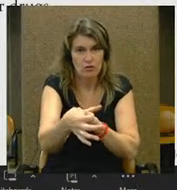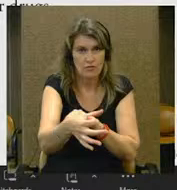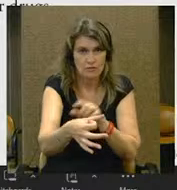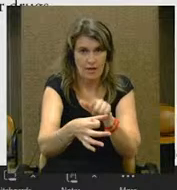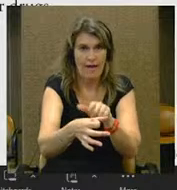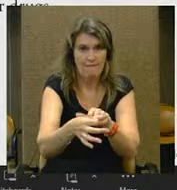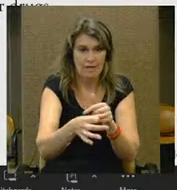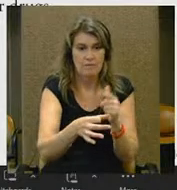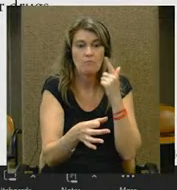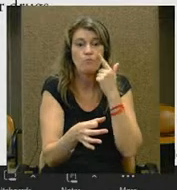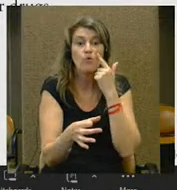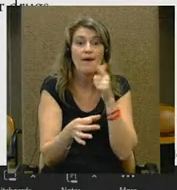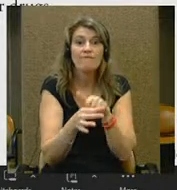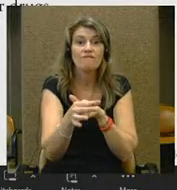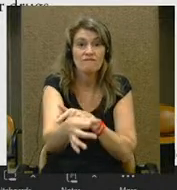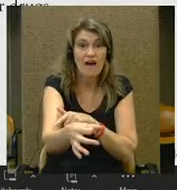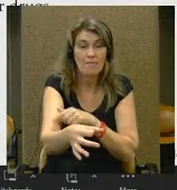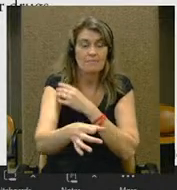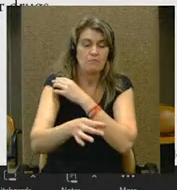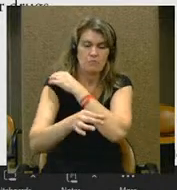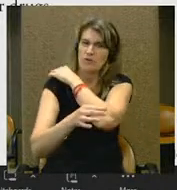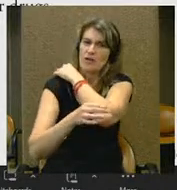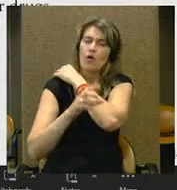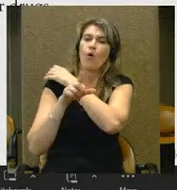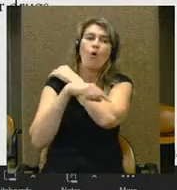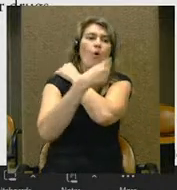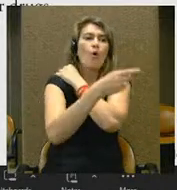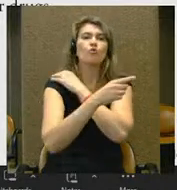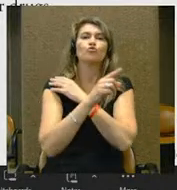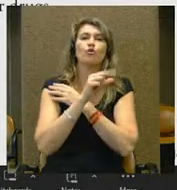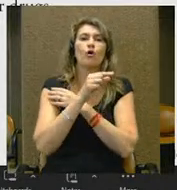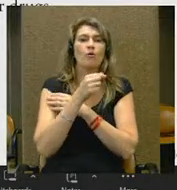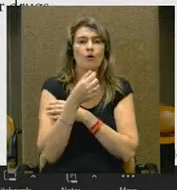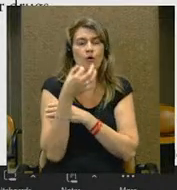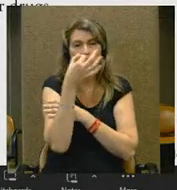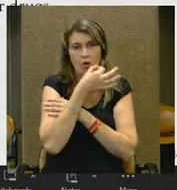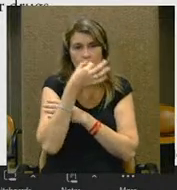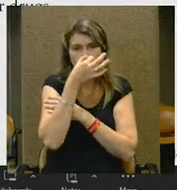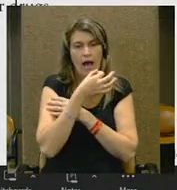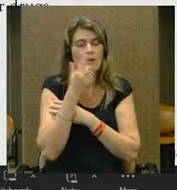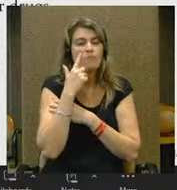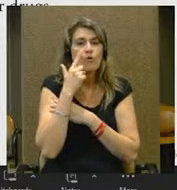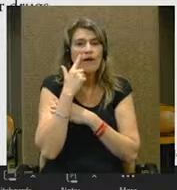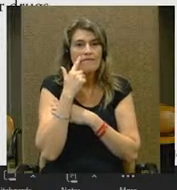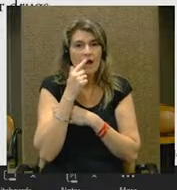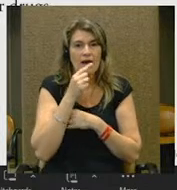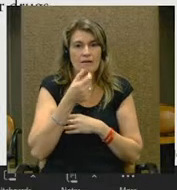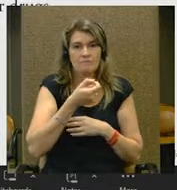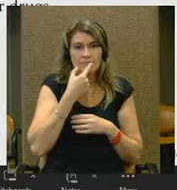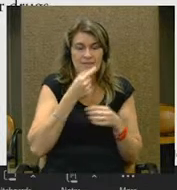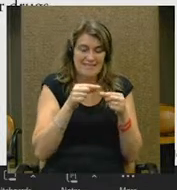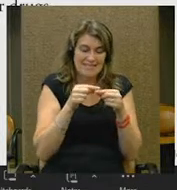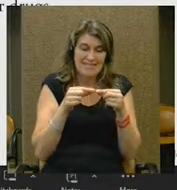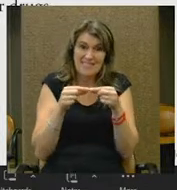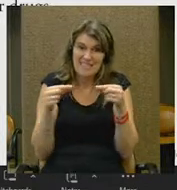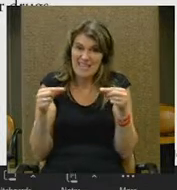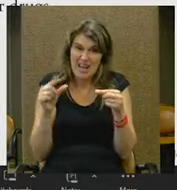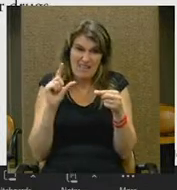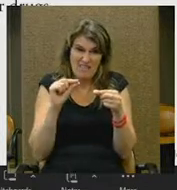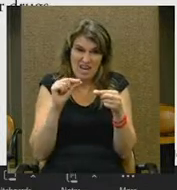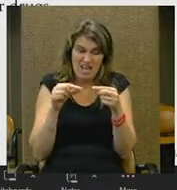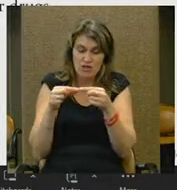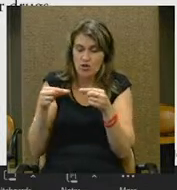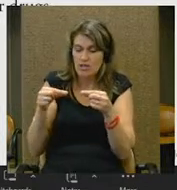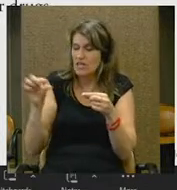that, they're fentanyl test strips. So these are fairly inexpensive strips to where you can just, if you